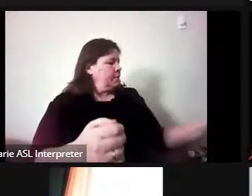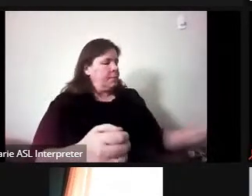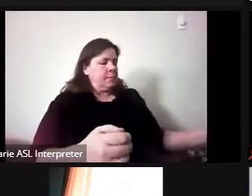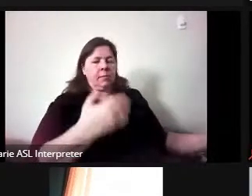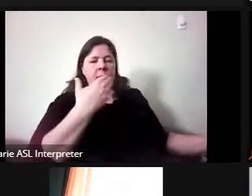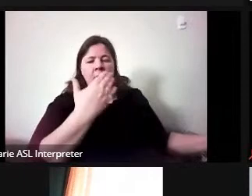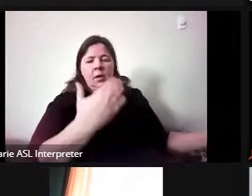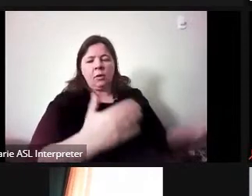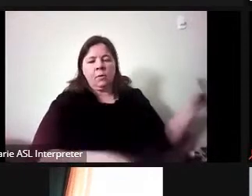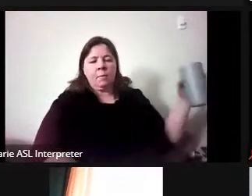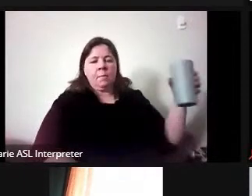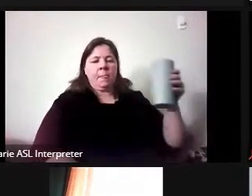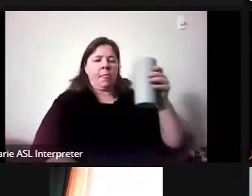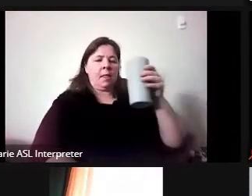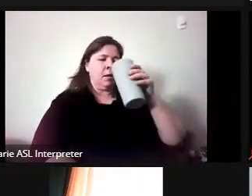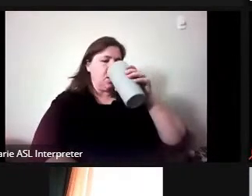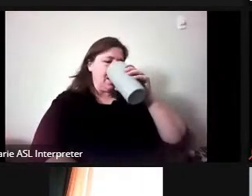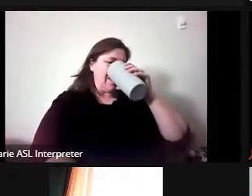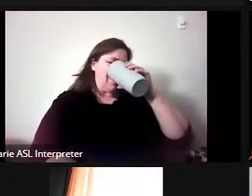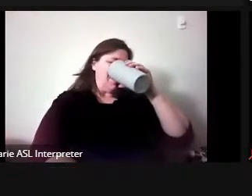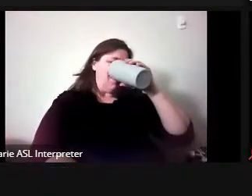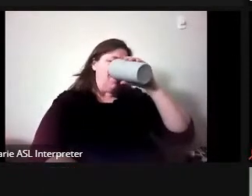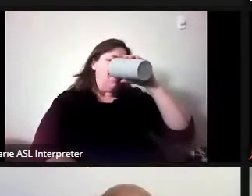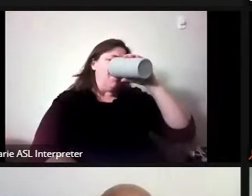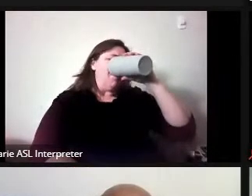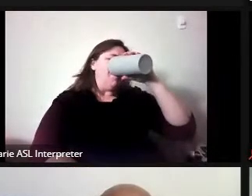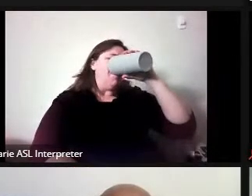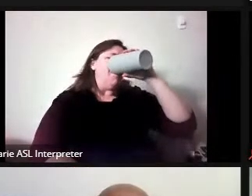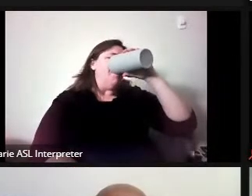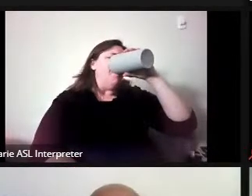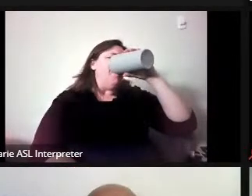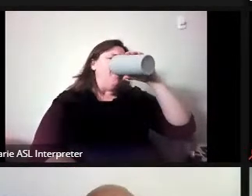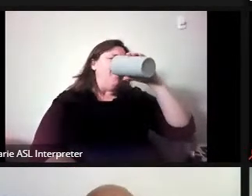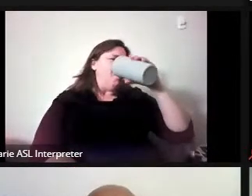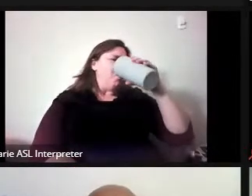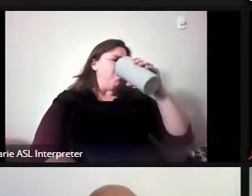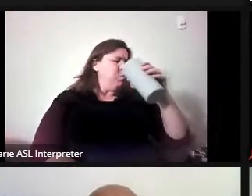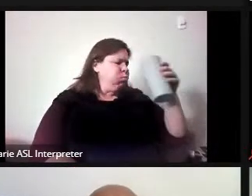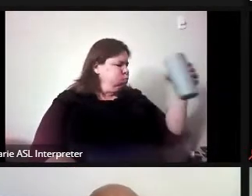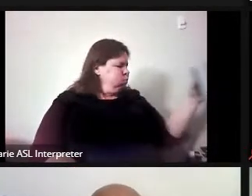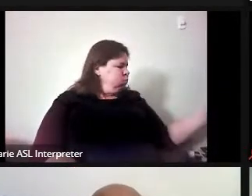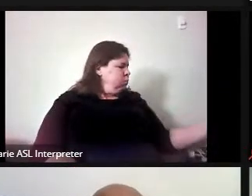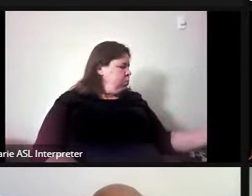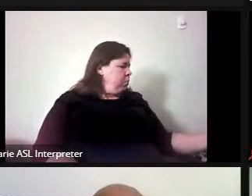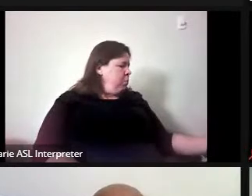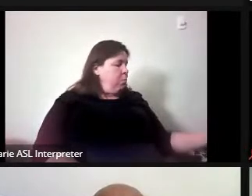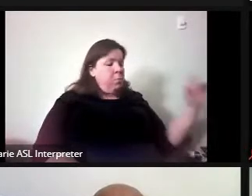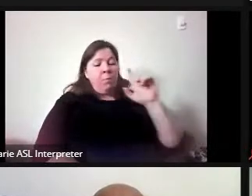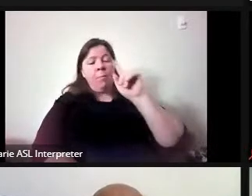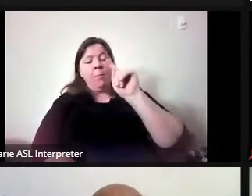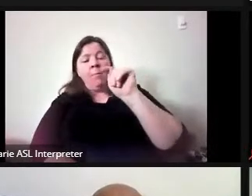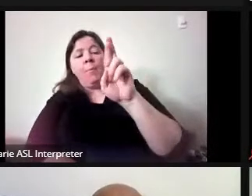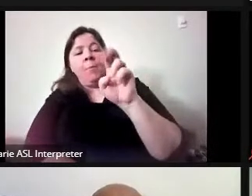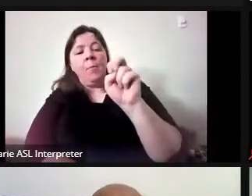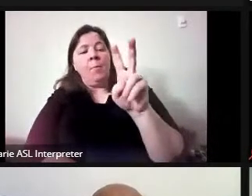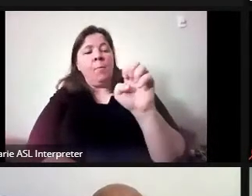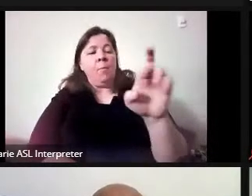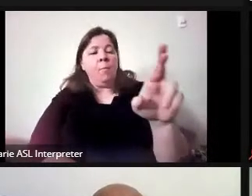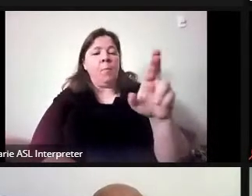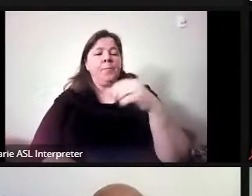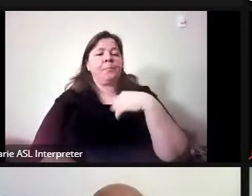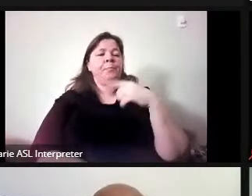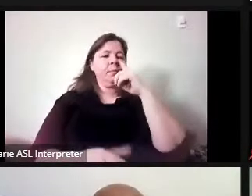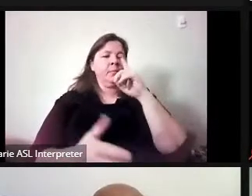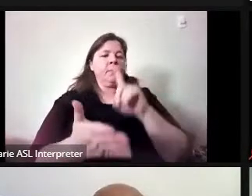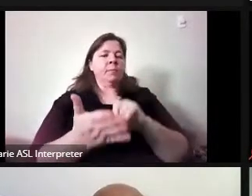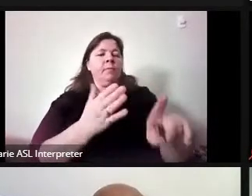Thanks. Great, thank you. Thank you, Trevor. I've Marina? actually sent you a chat, Trevor. Just check in the chat